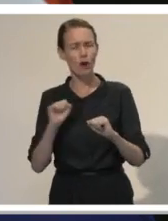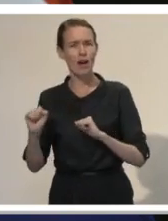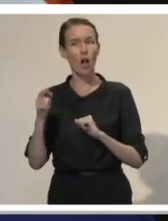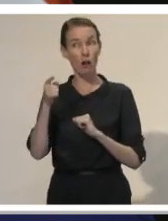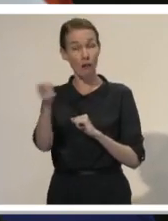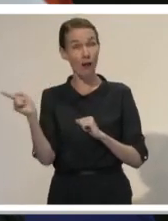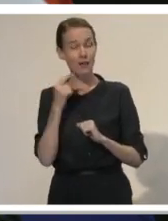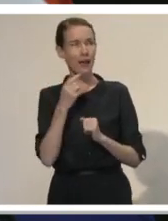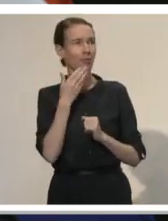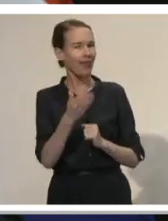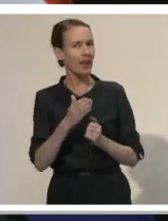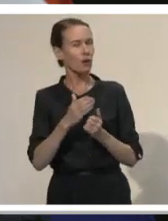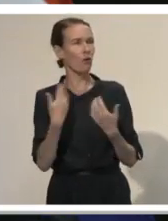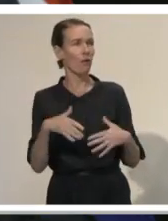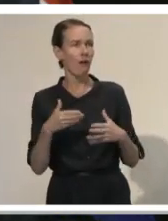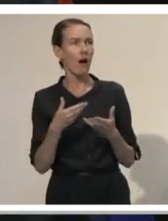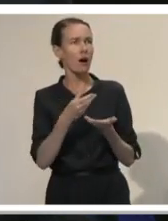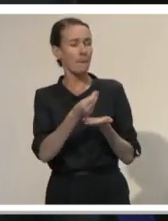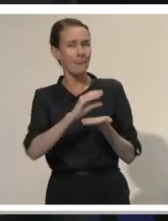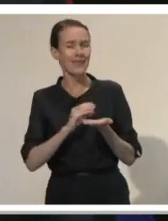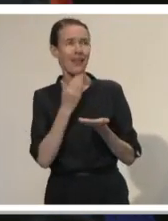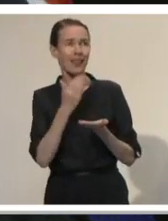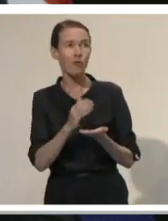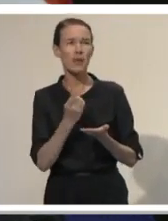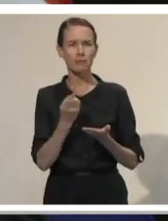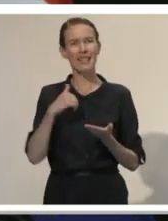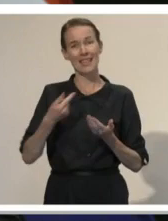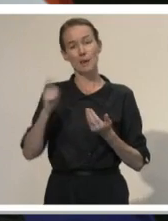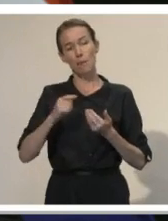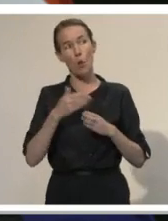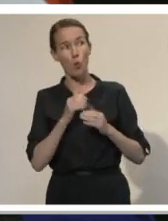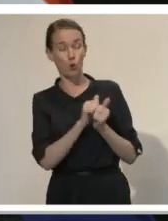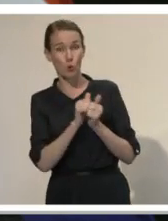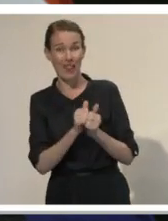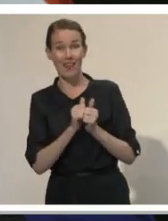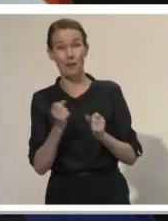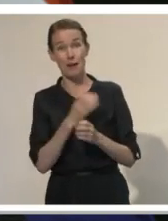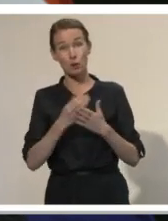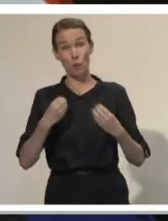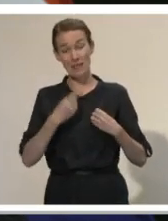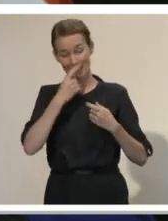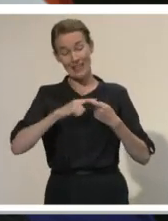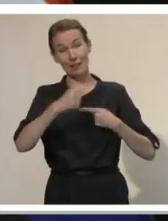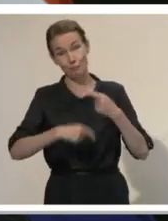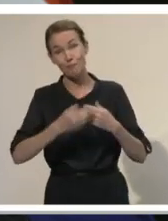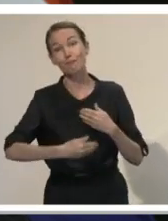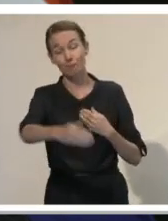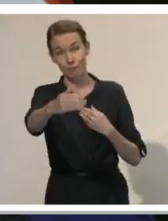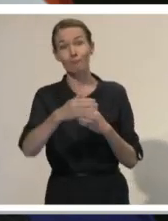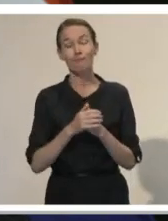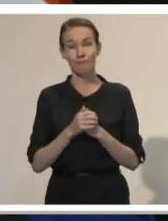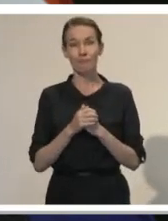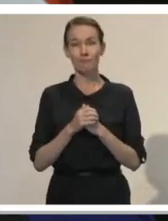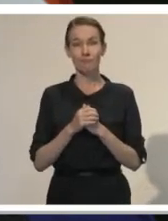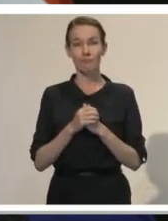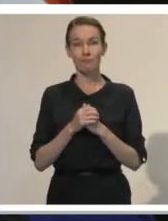that they can have a sustainable future, and I think it's no one